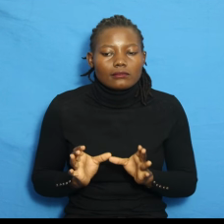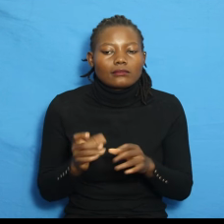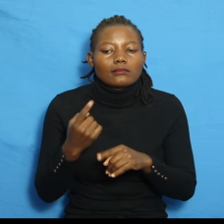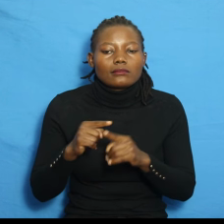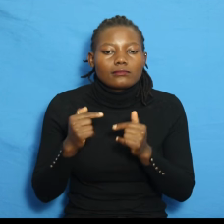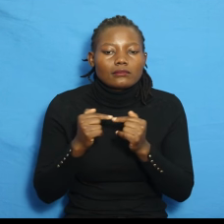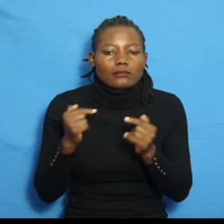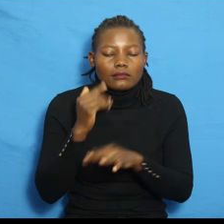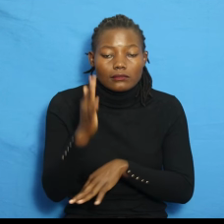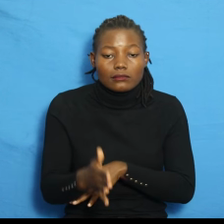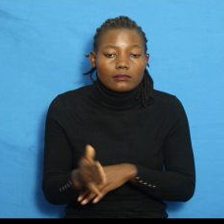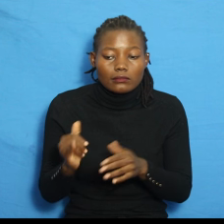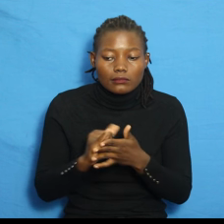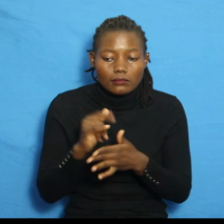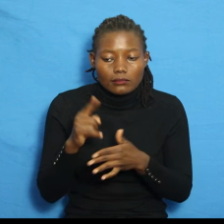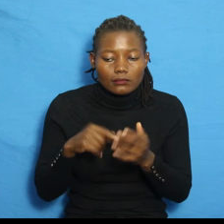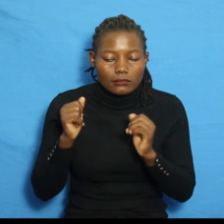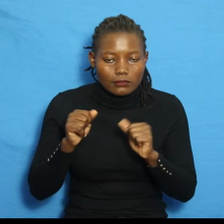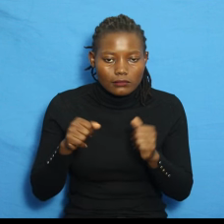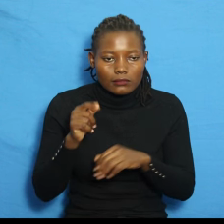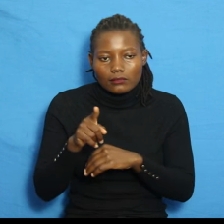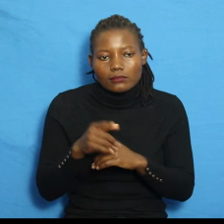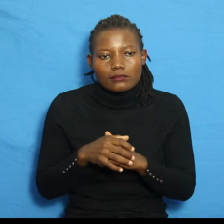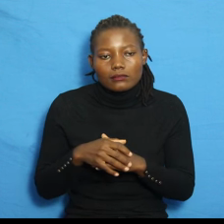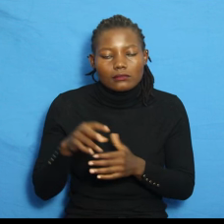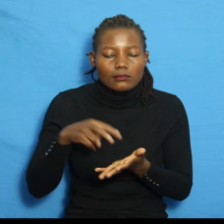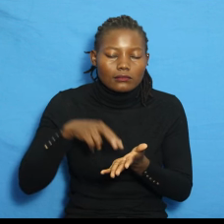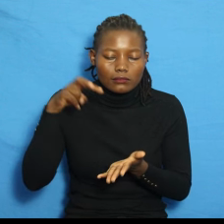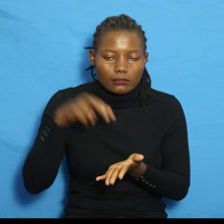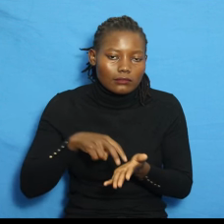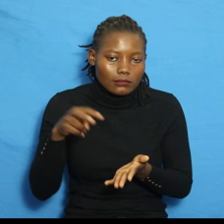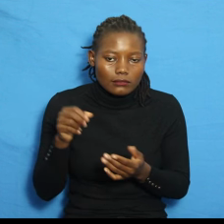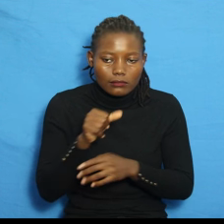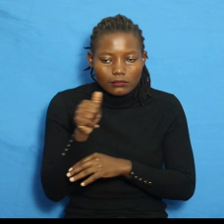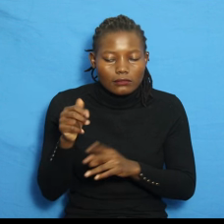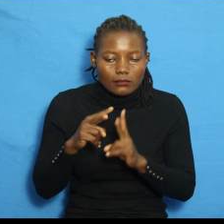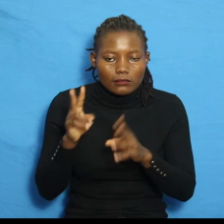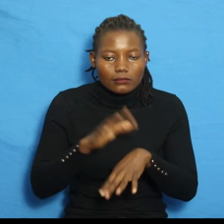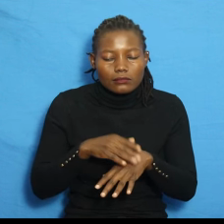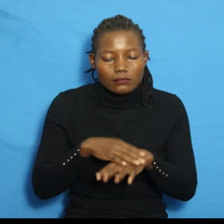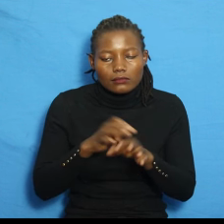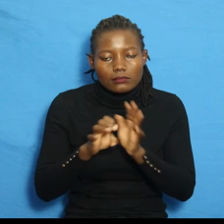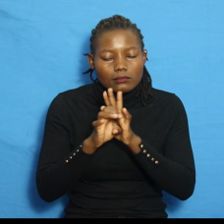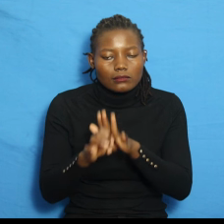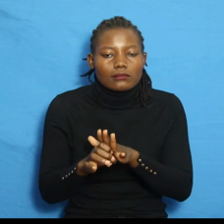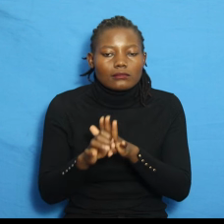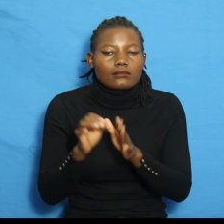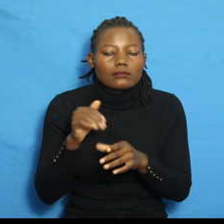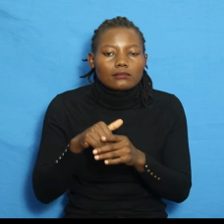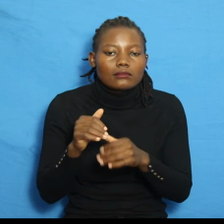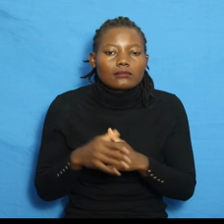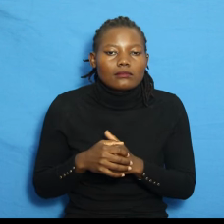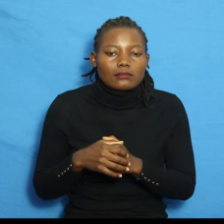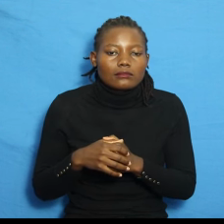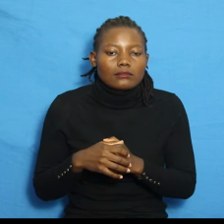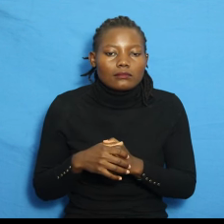an equal force, but in the opposite direction. And that is what enables you to jump. Another